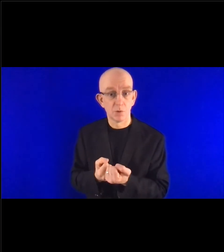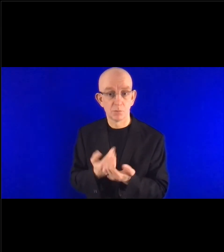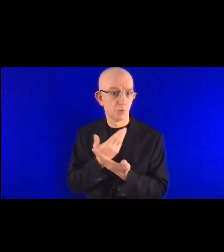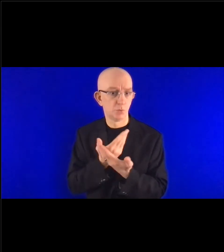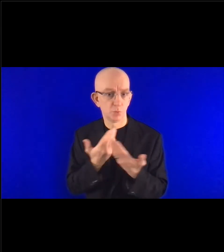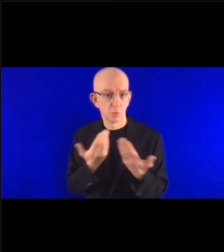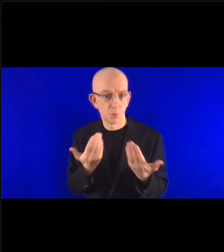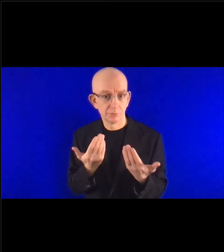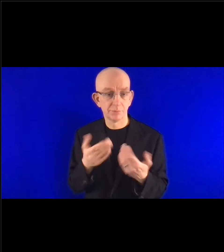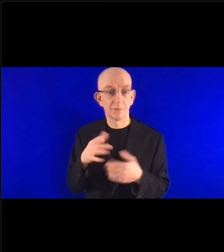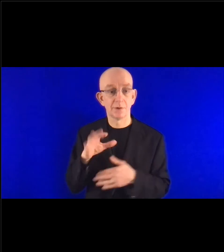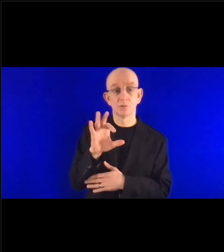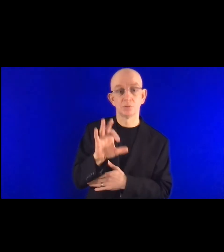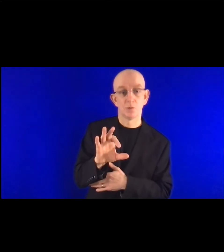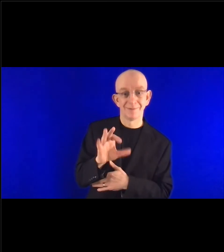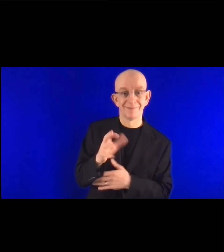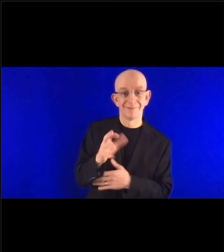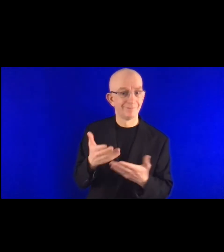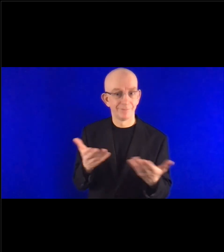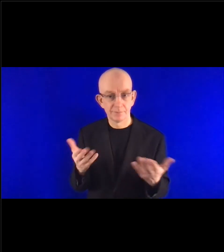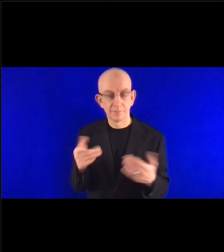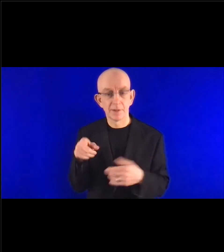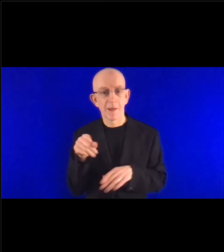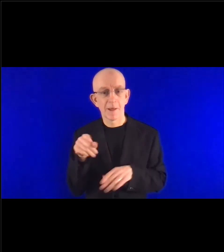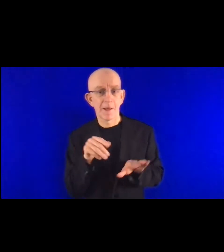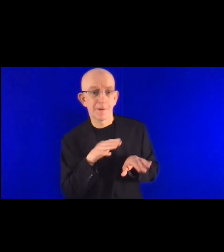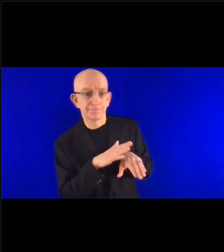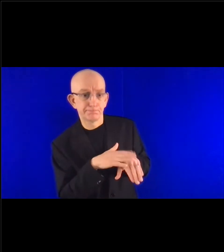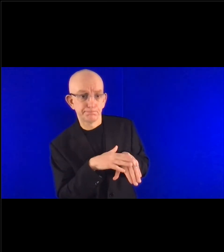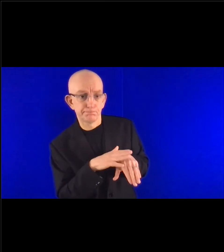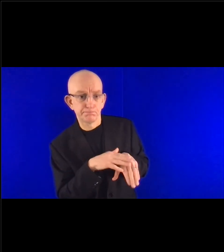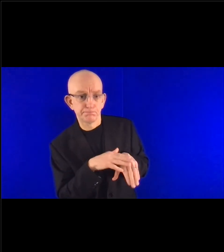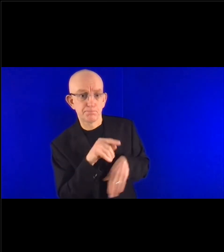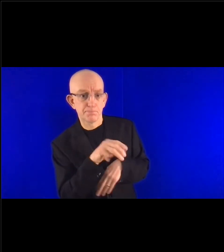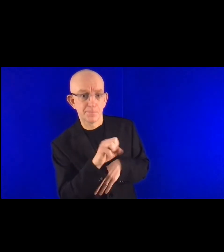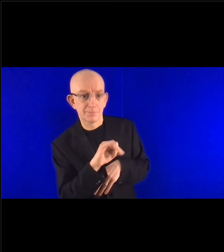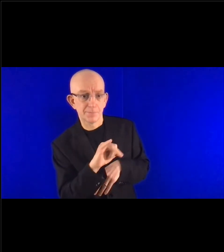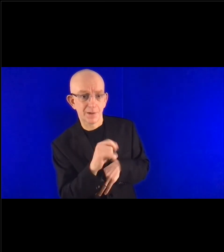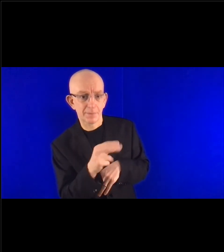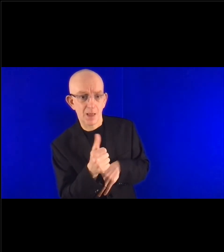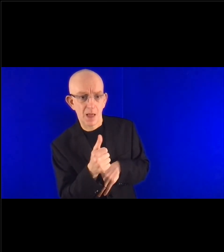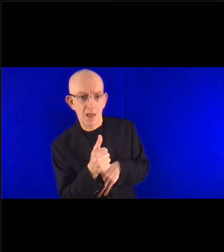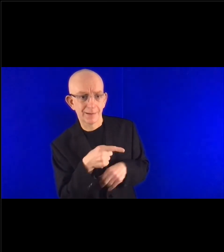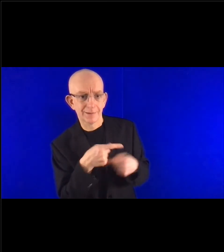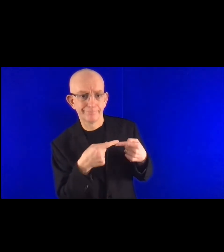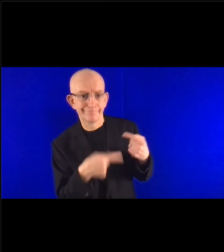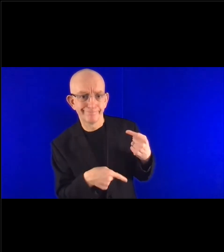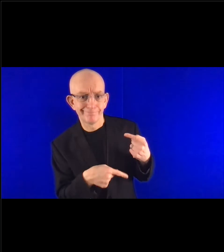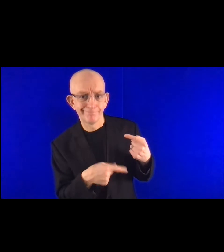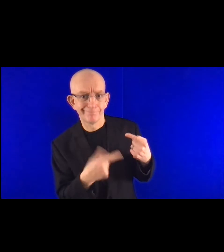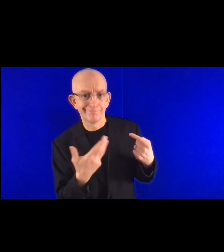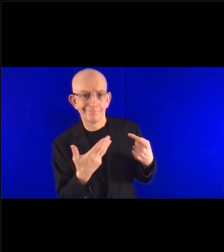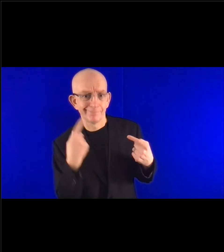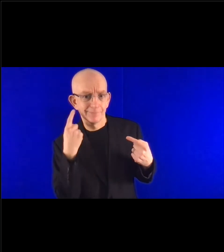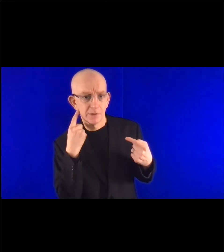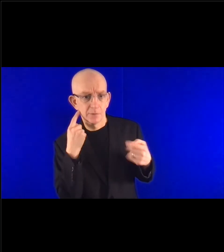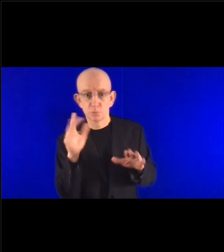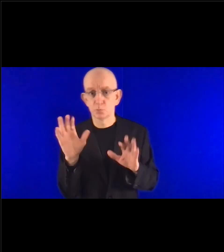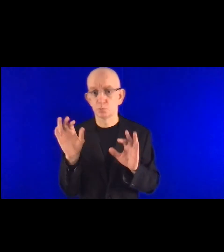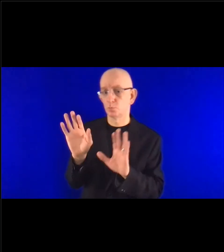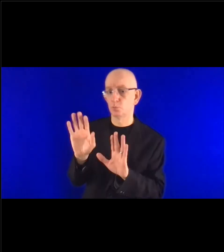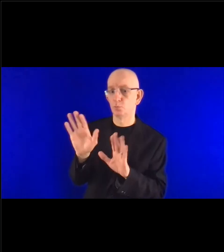Smitha, I think we might have lost you. no. I'm here. Sorry. Okay, please